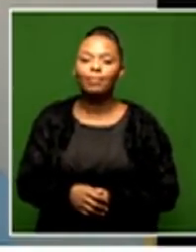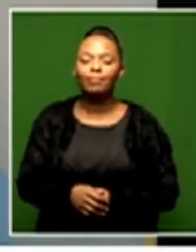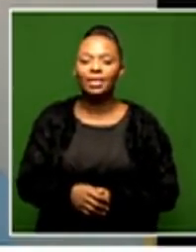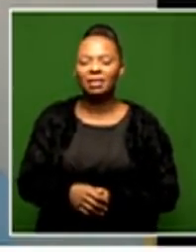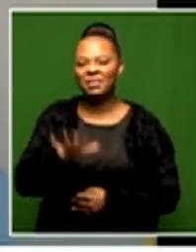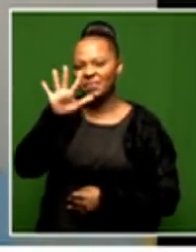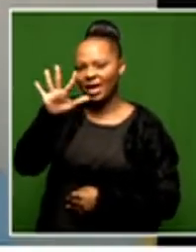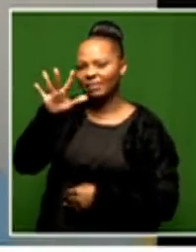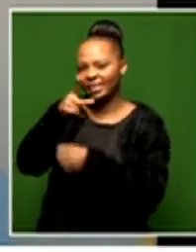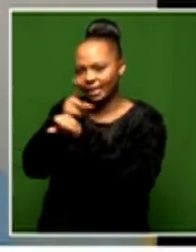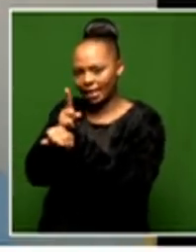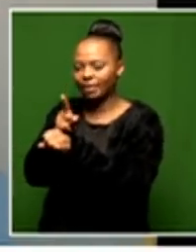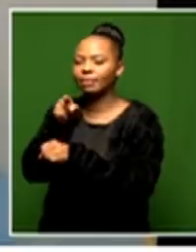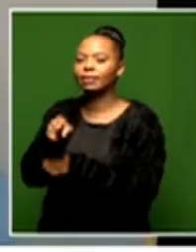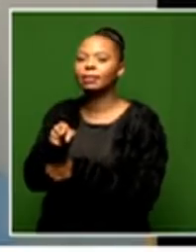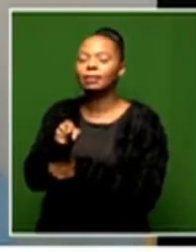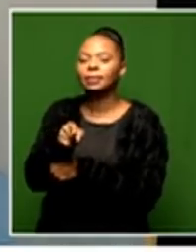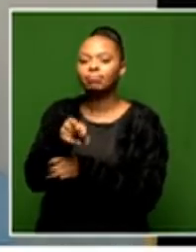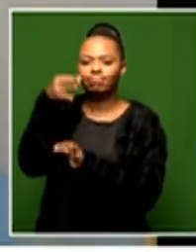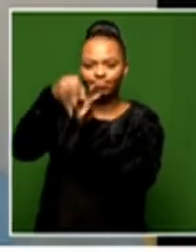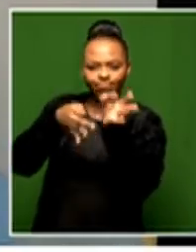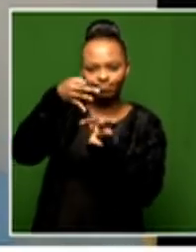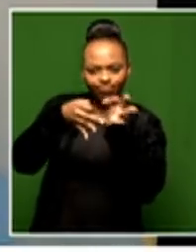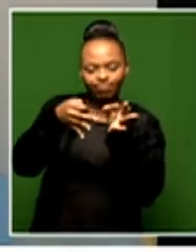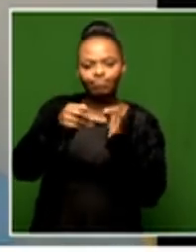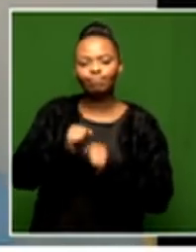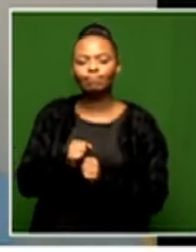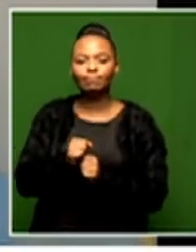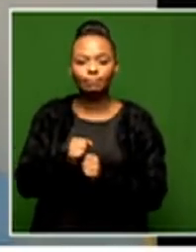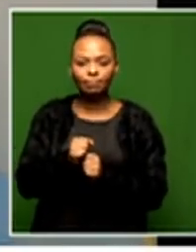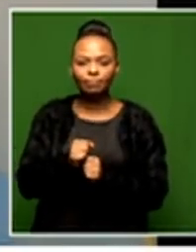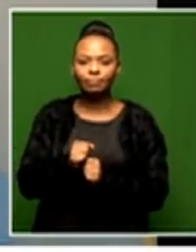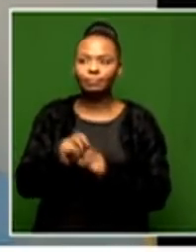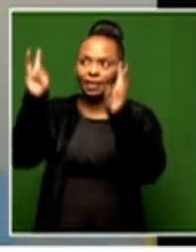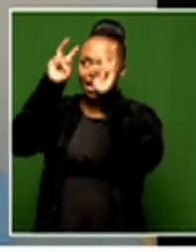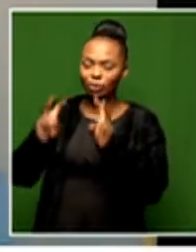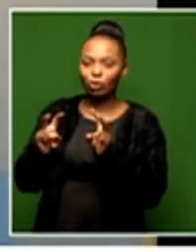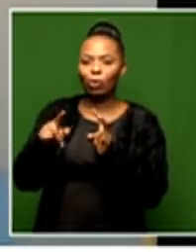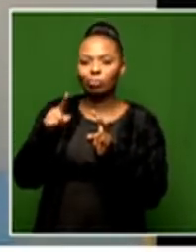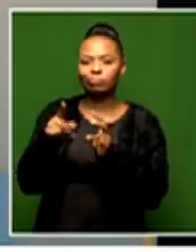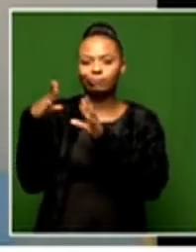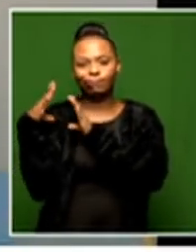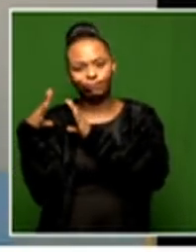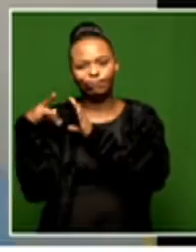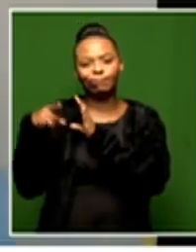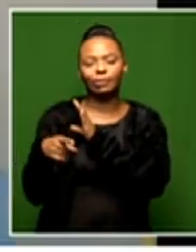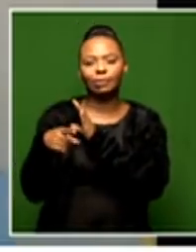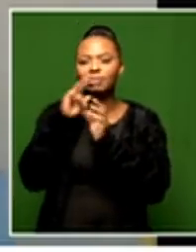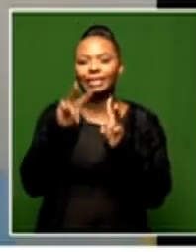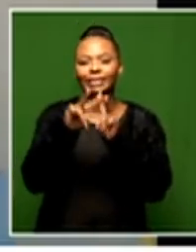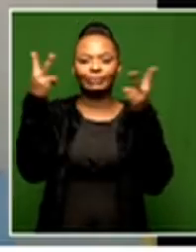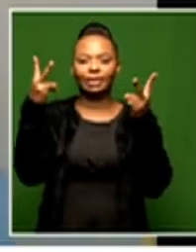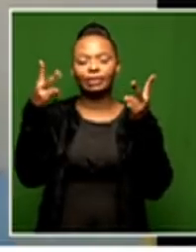5 seconds to put in perspective, the overall amount that Eskom receives in revenue per year is a separate